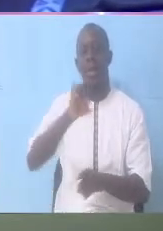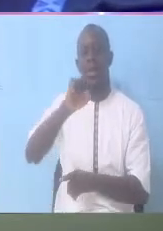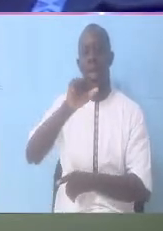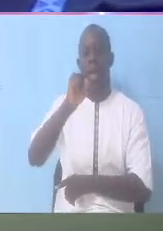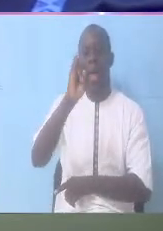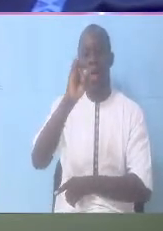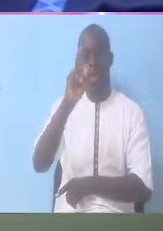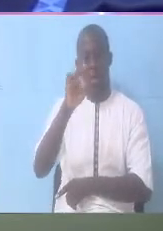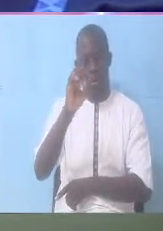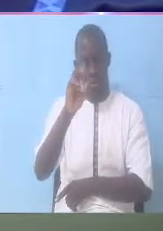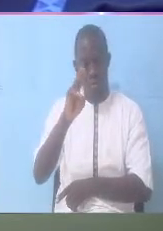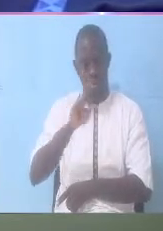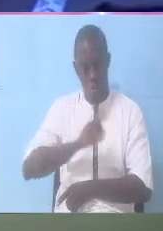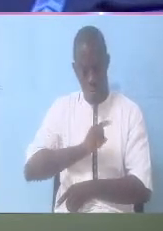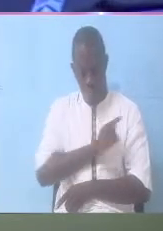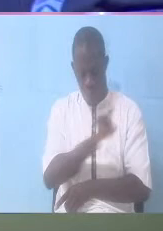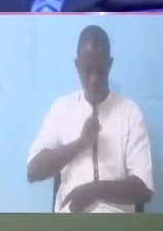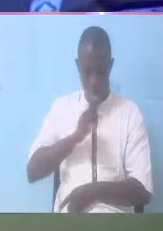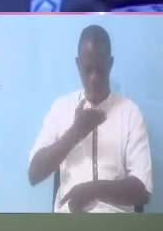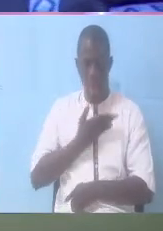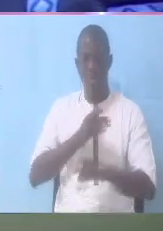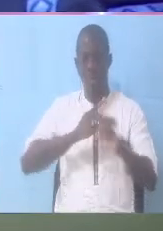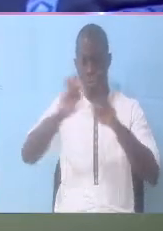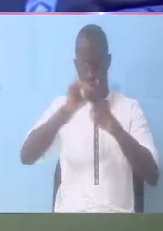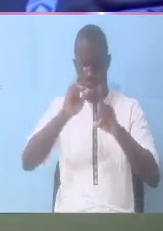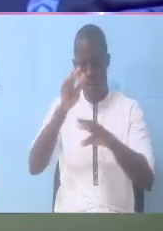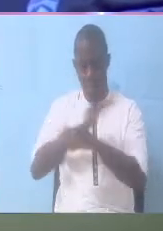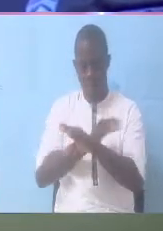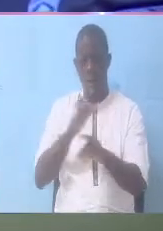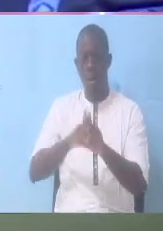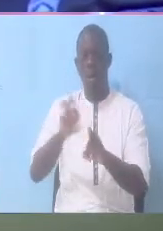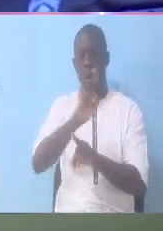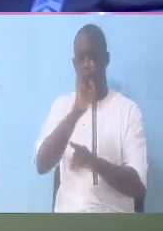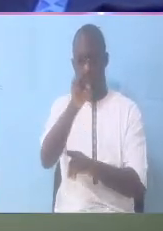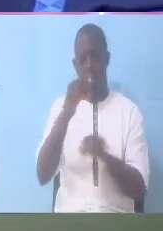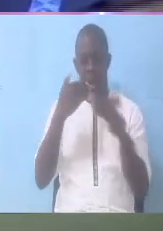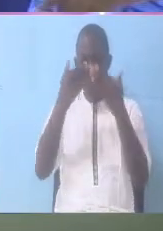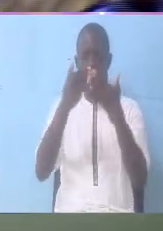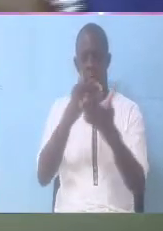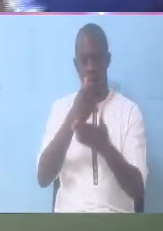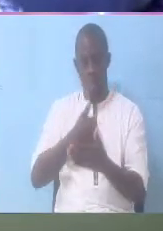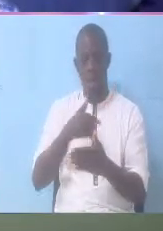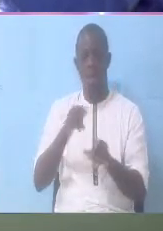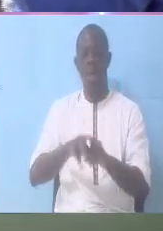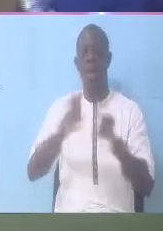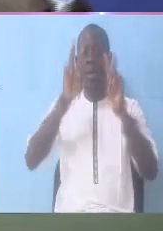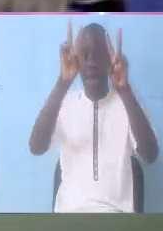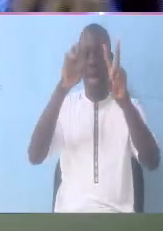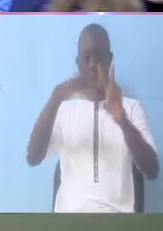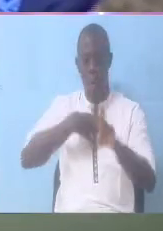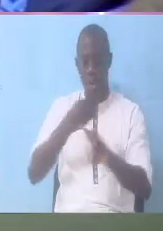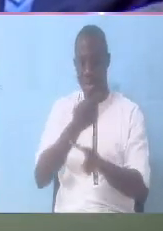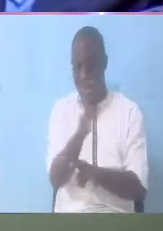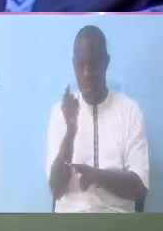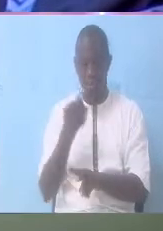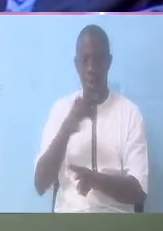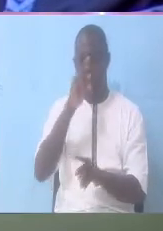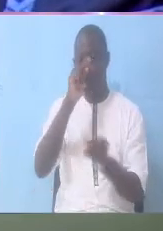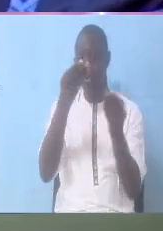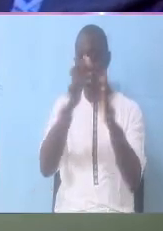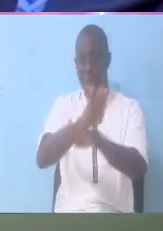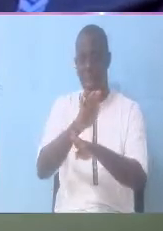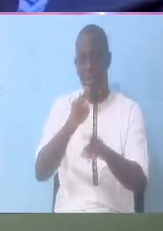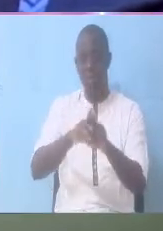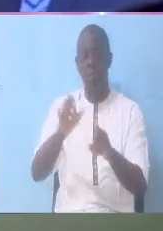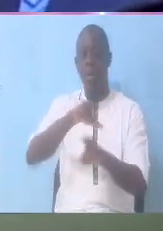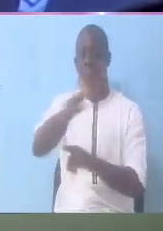Listen. Before. Yes. And what you I told you is that Yaya Jammeh wanted these people dead, and he